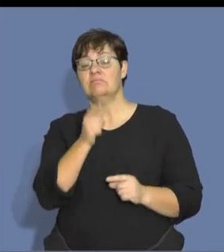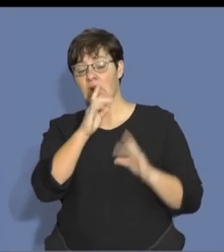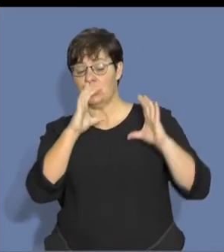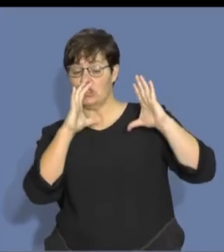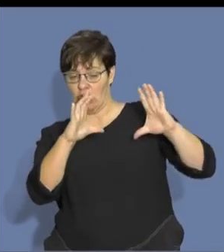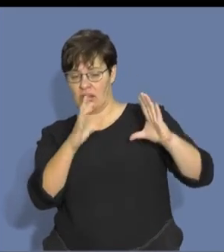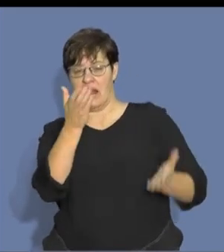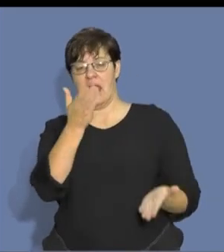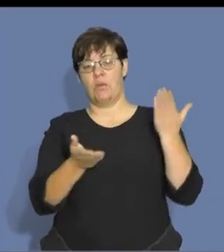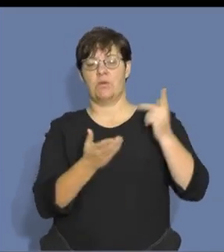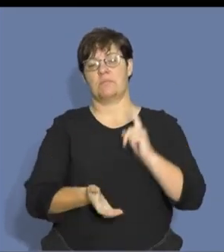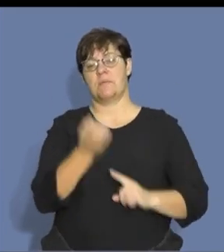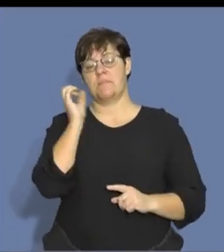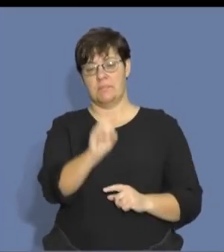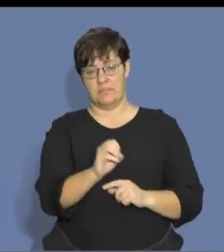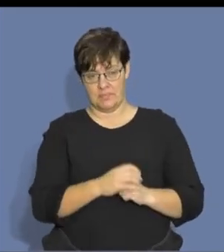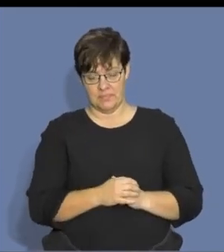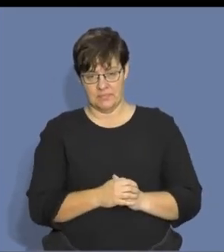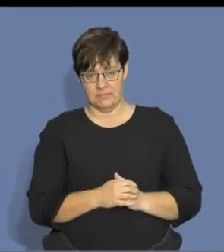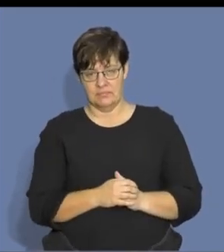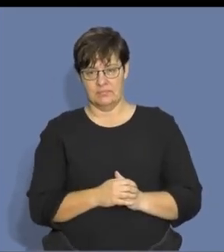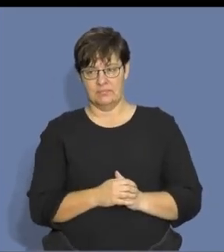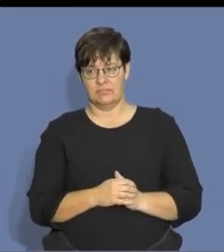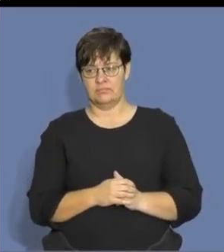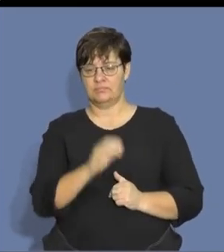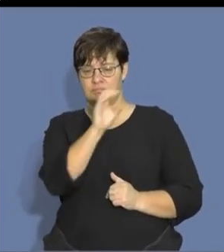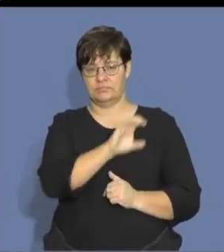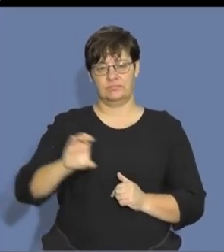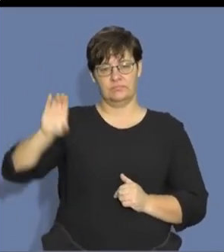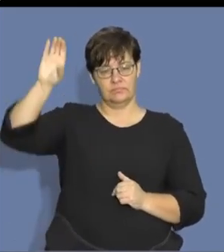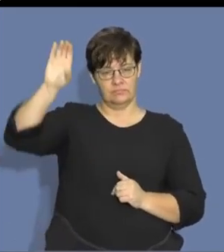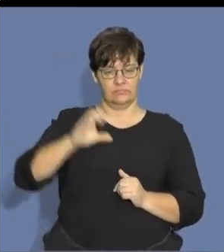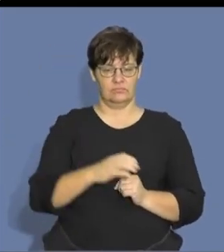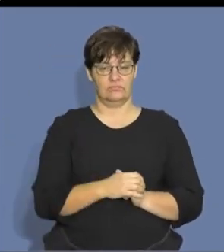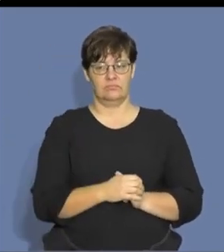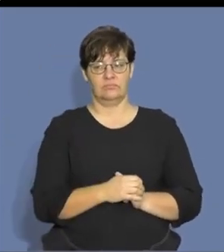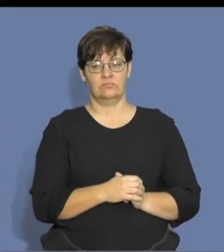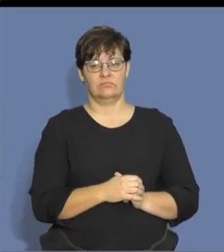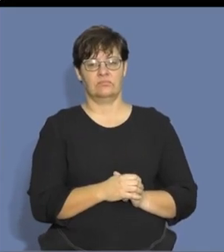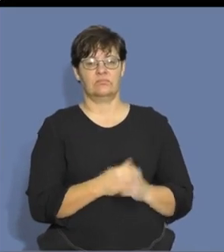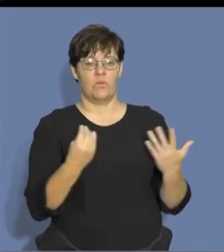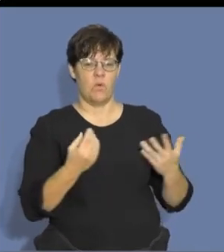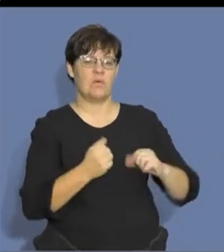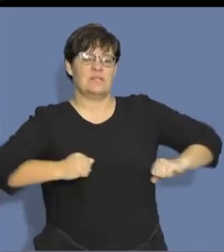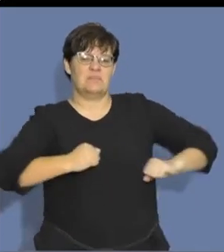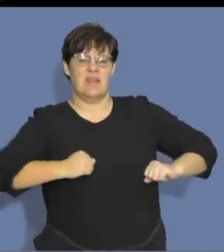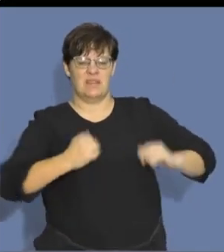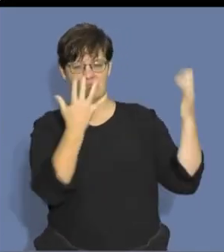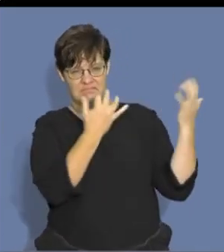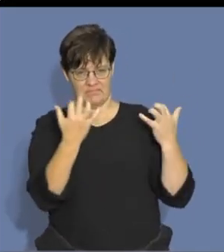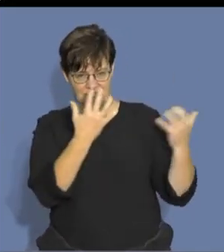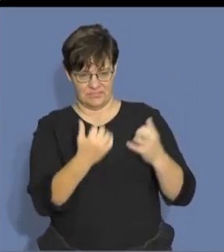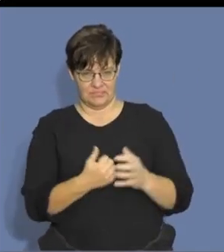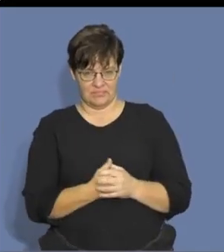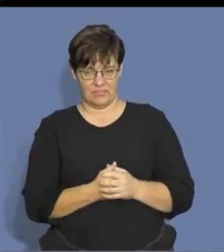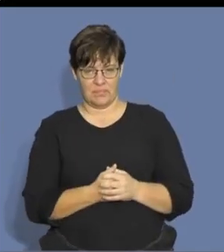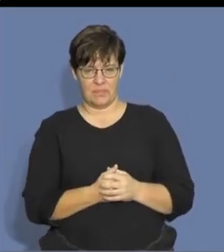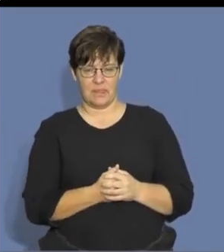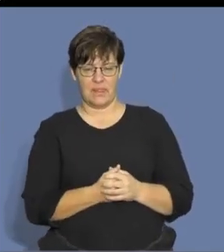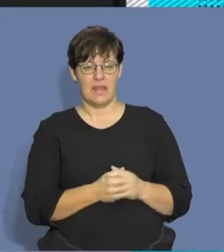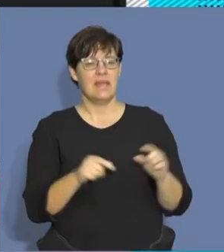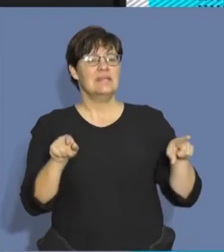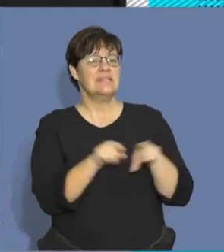circle. Now, I'm going to move the sketch to the top in the corner there, so we've got a little bit more space. Exactly like